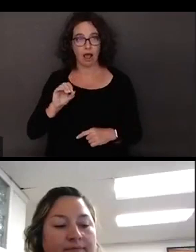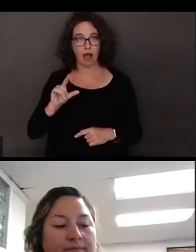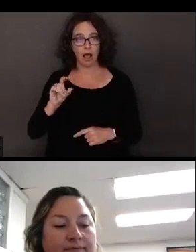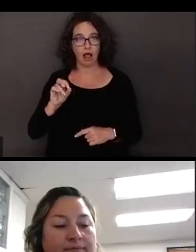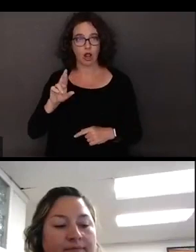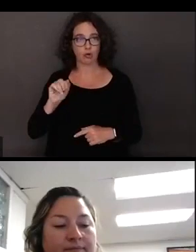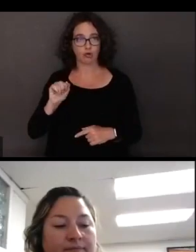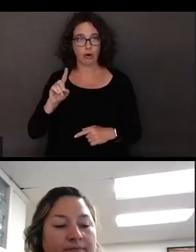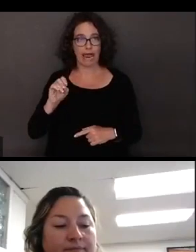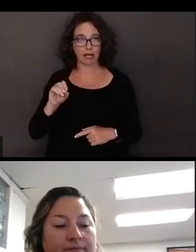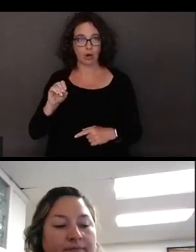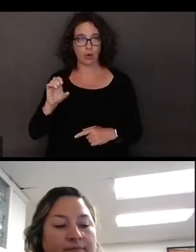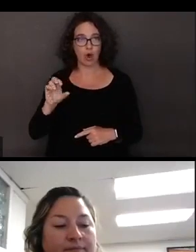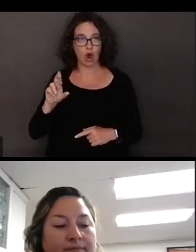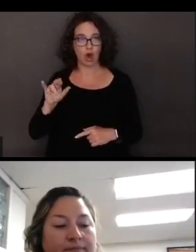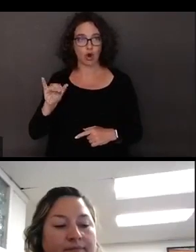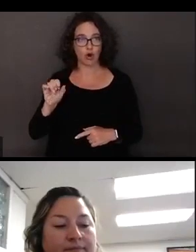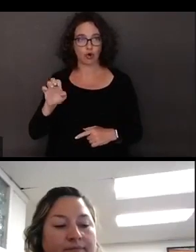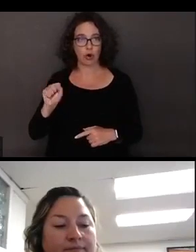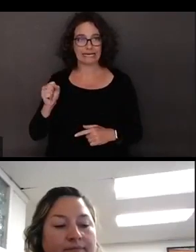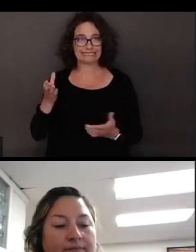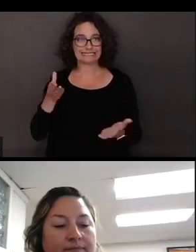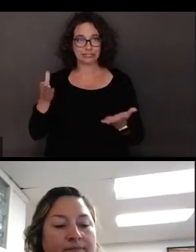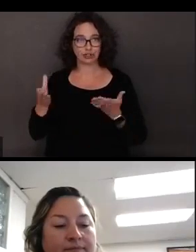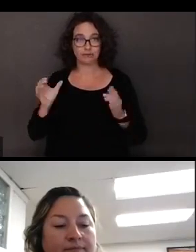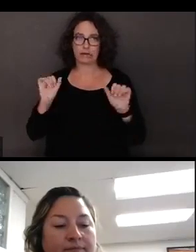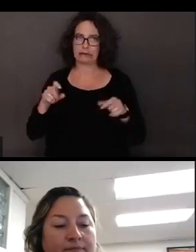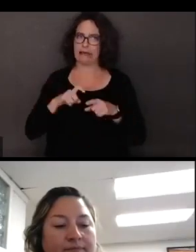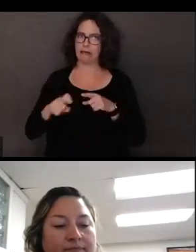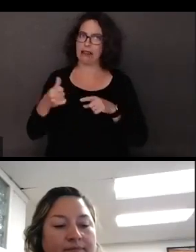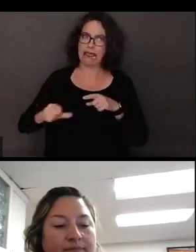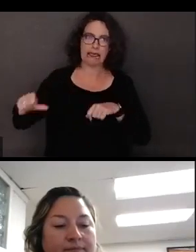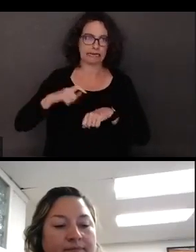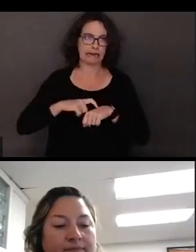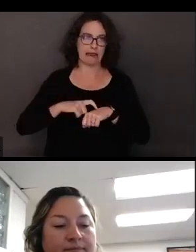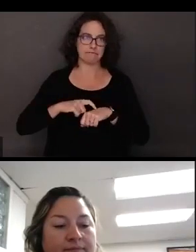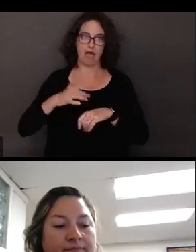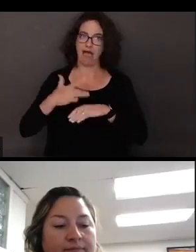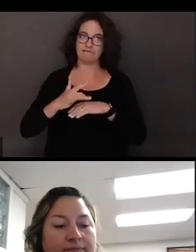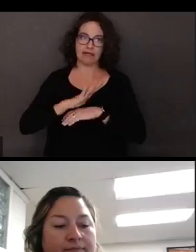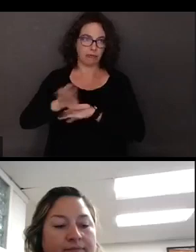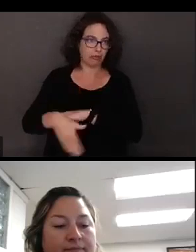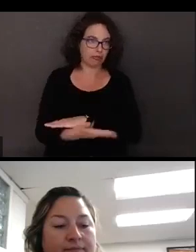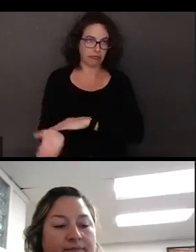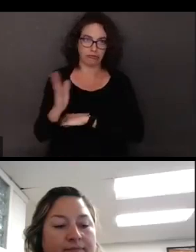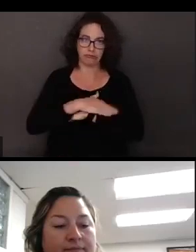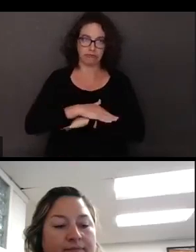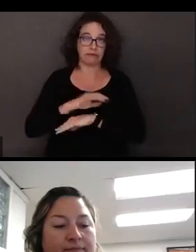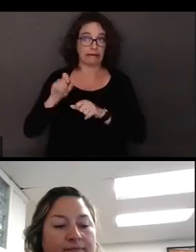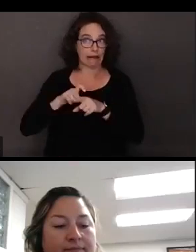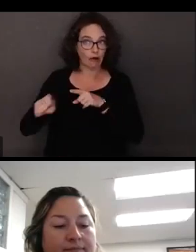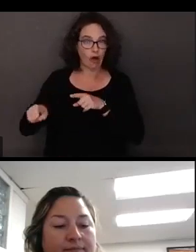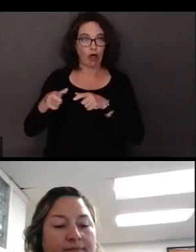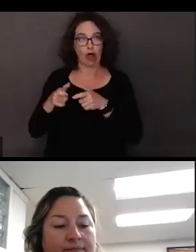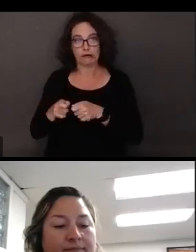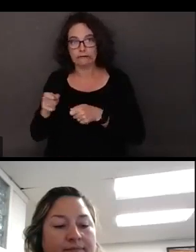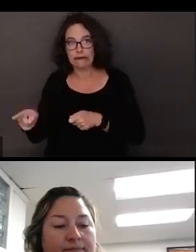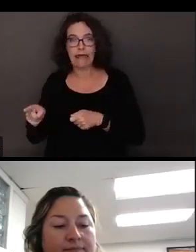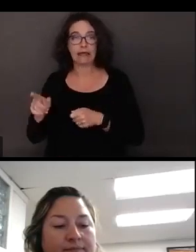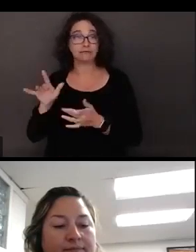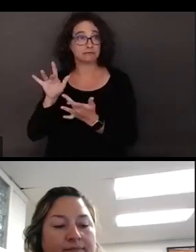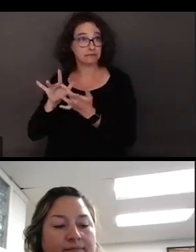Services. And you can call them anytime. They are available 24/7. You can call or text. They're reachable